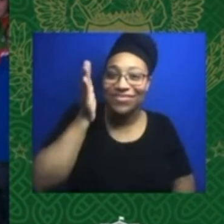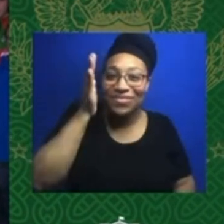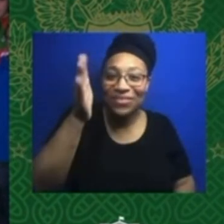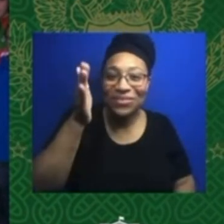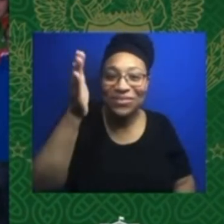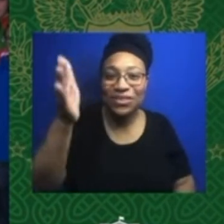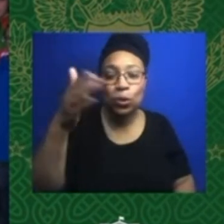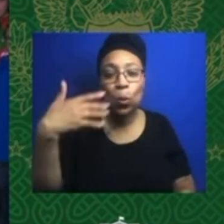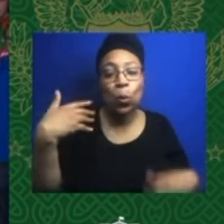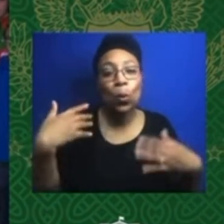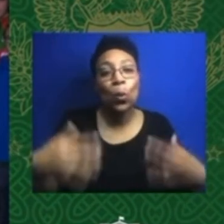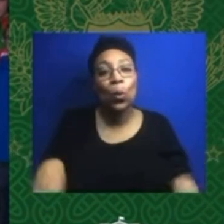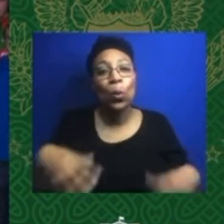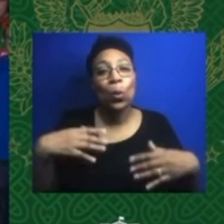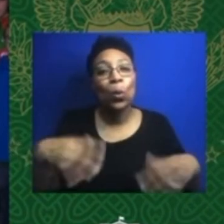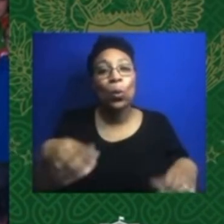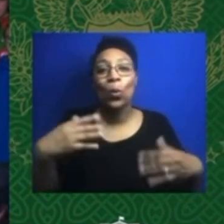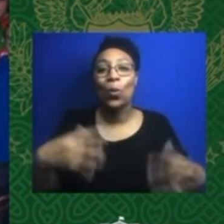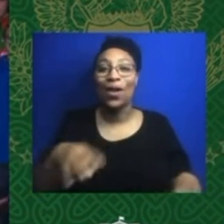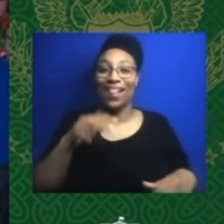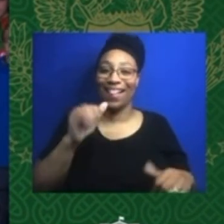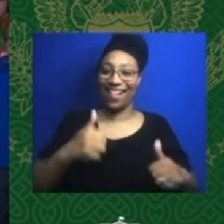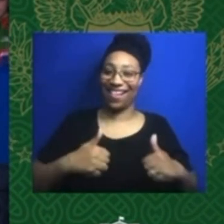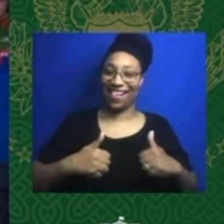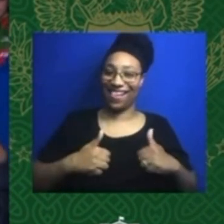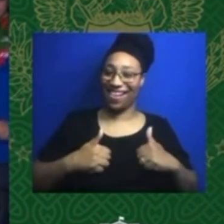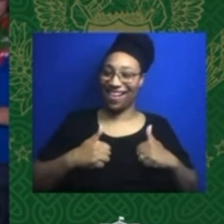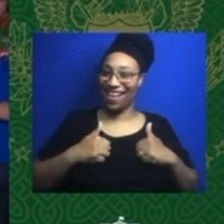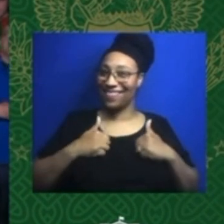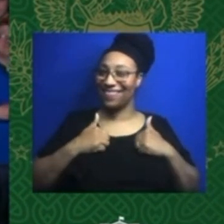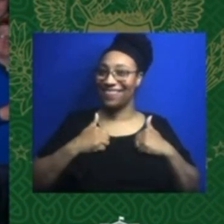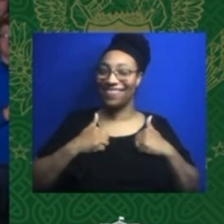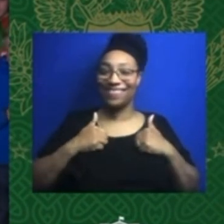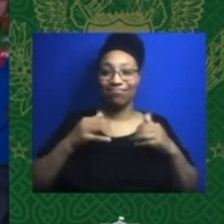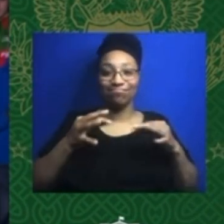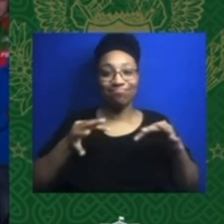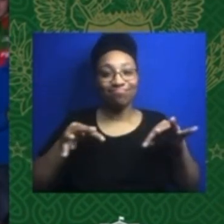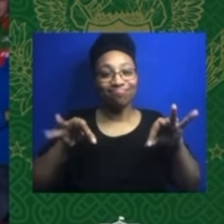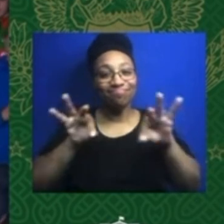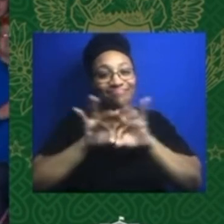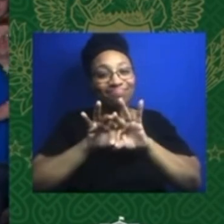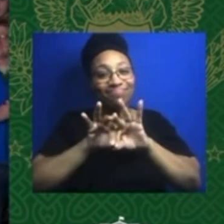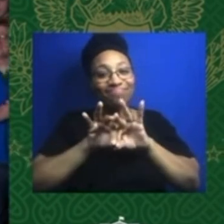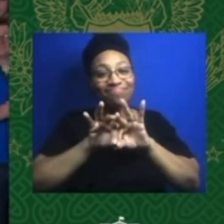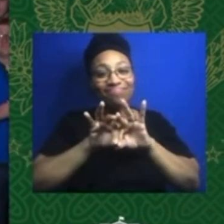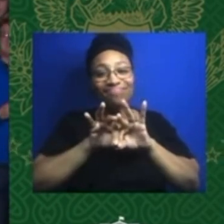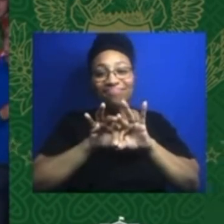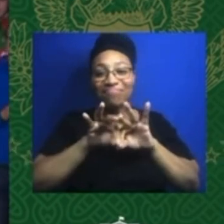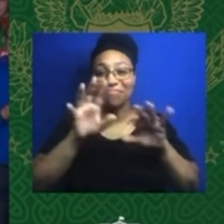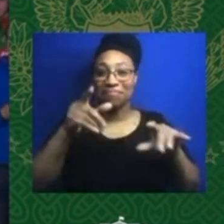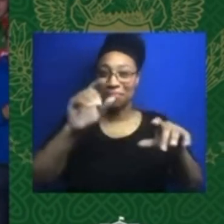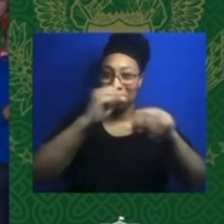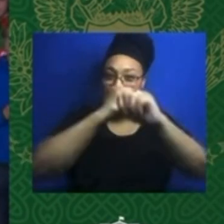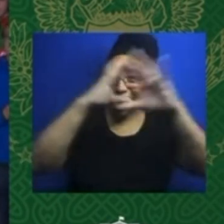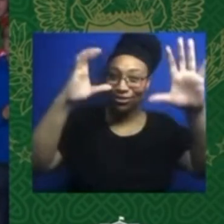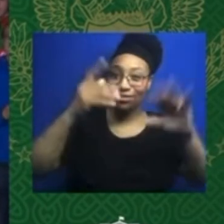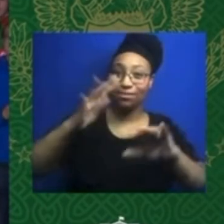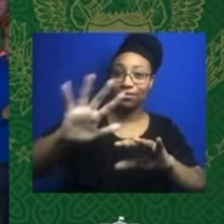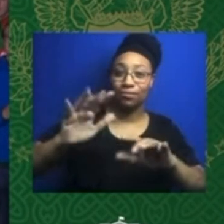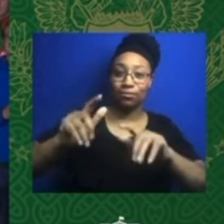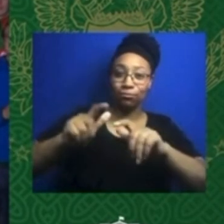in 1879. Mother Teresa, now also a saint, was there in 1993. Pope Francis visited